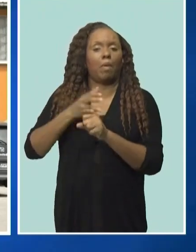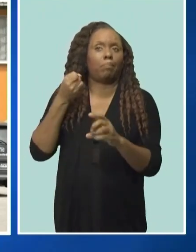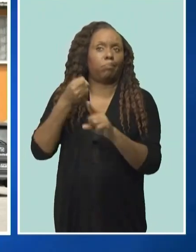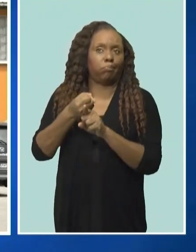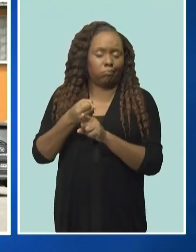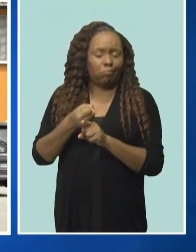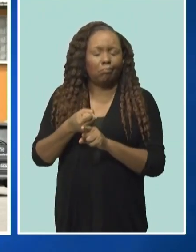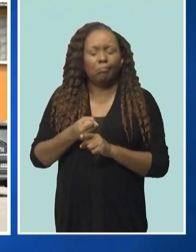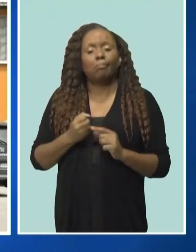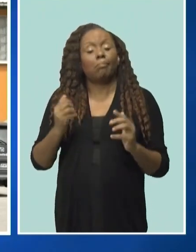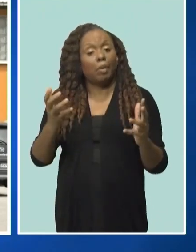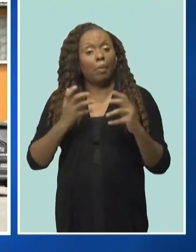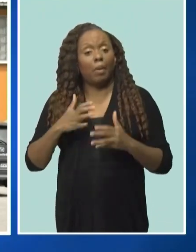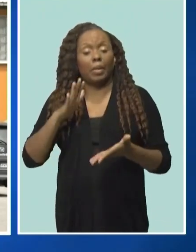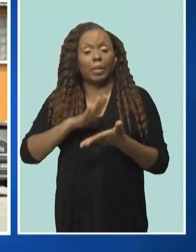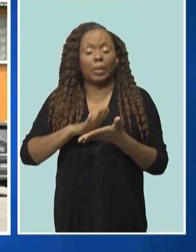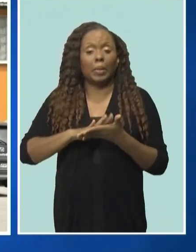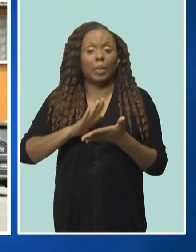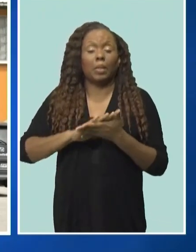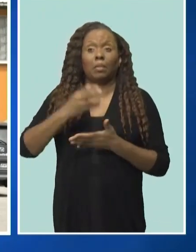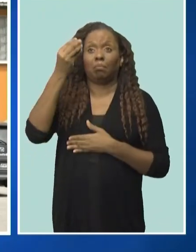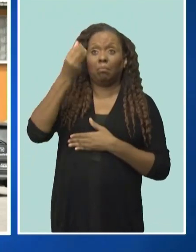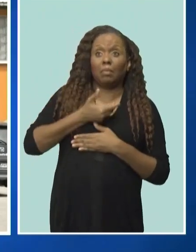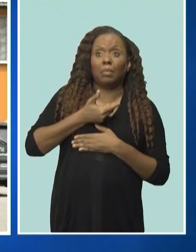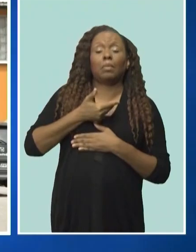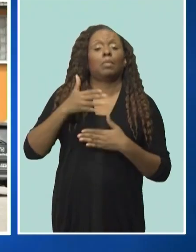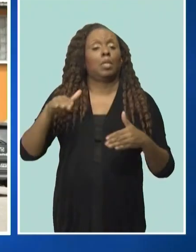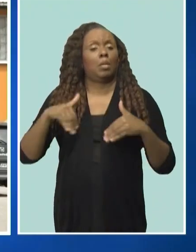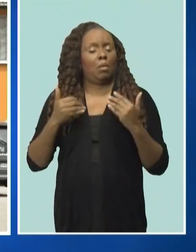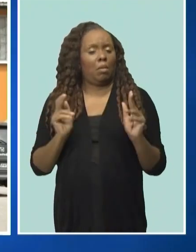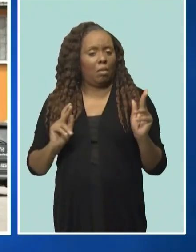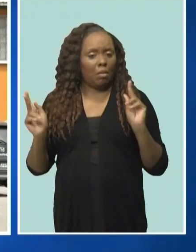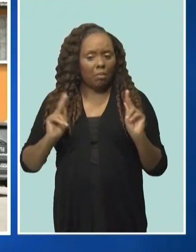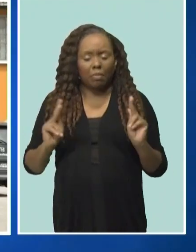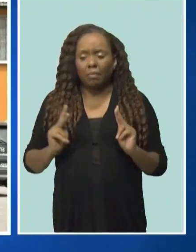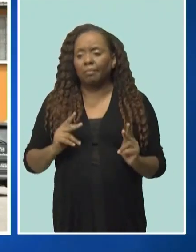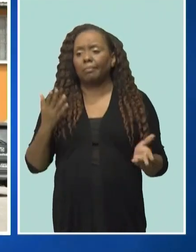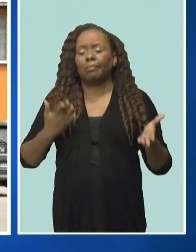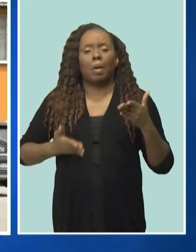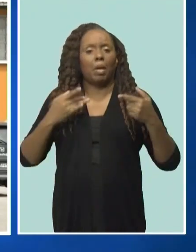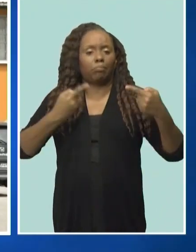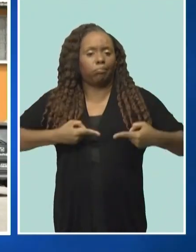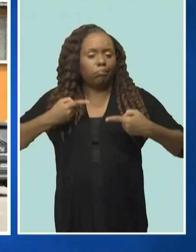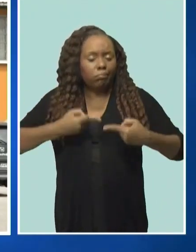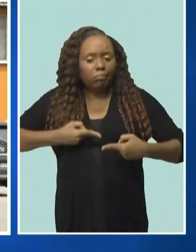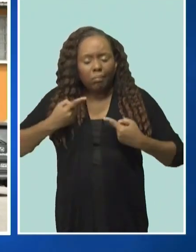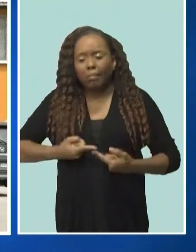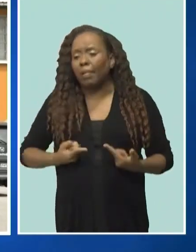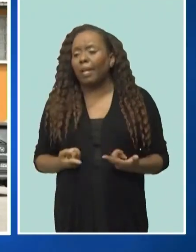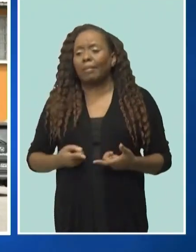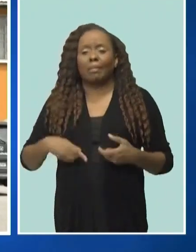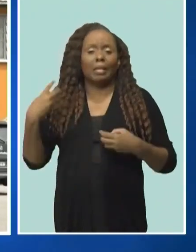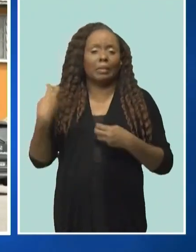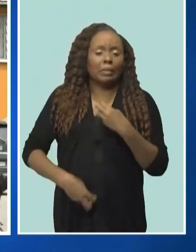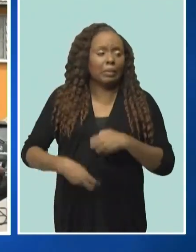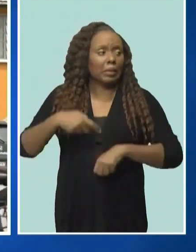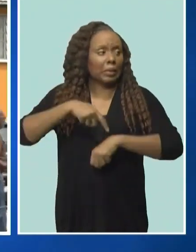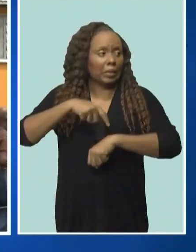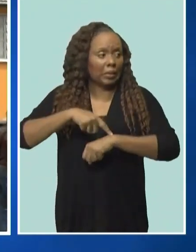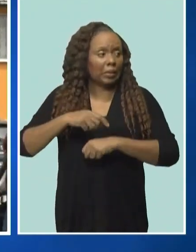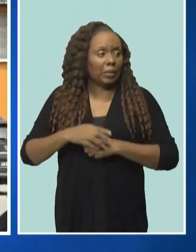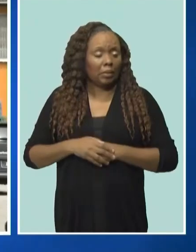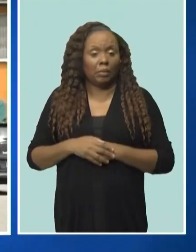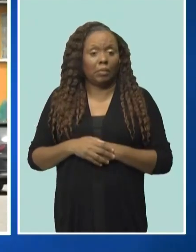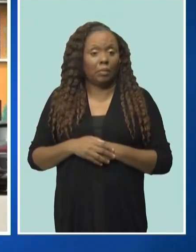schools to identify young persons who may be struggling in their lives at this point in time, so that the